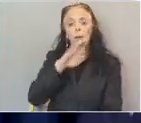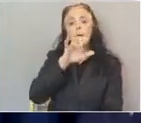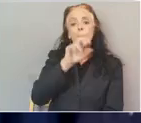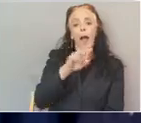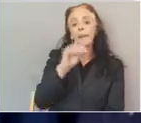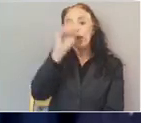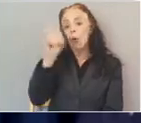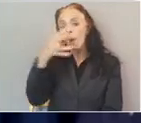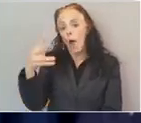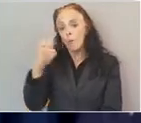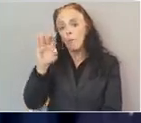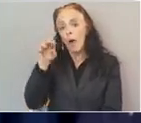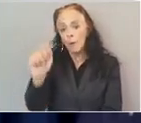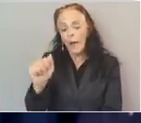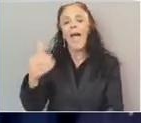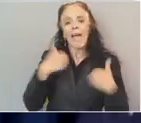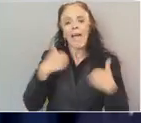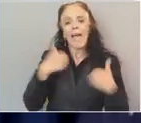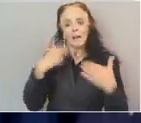Trump cut it.